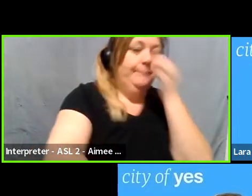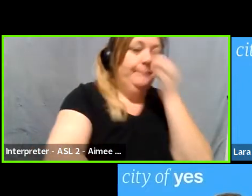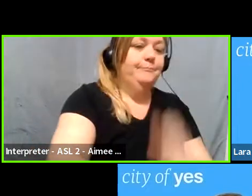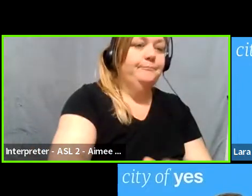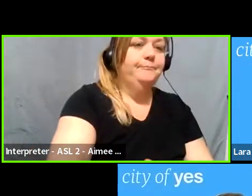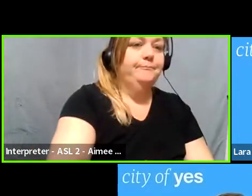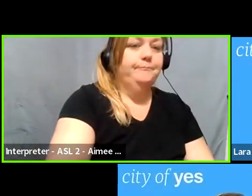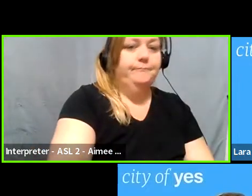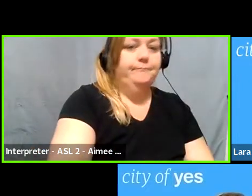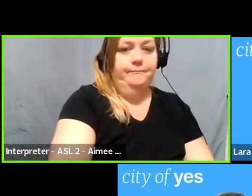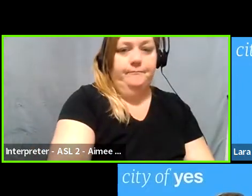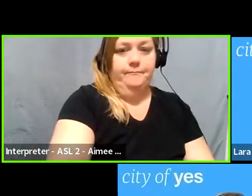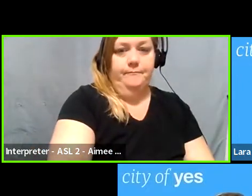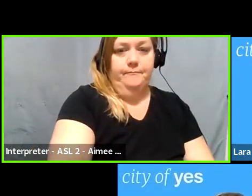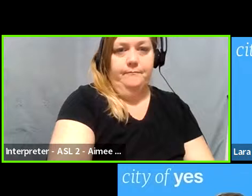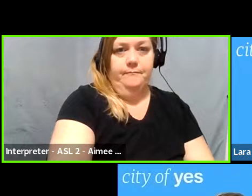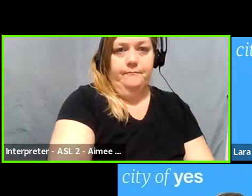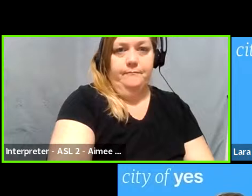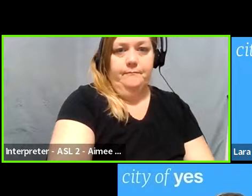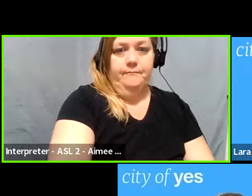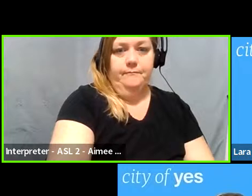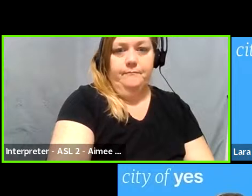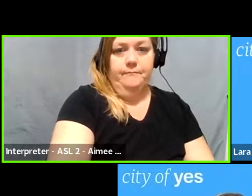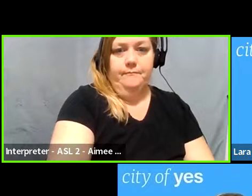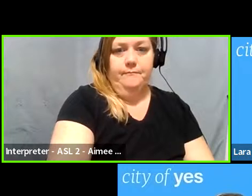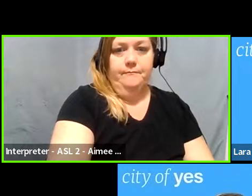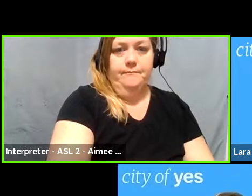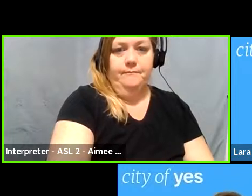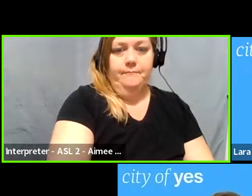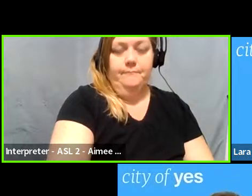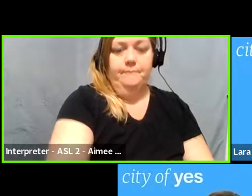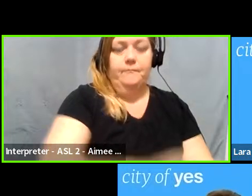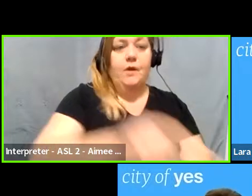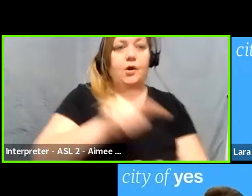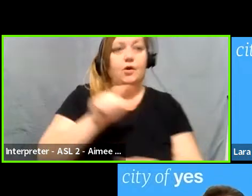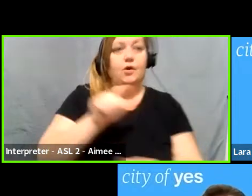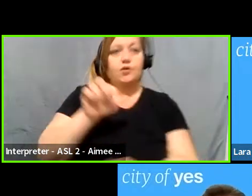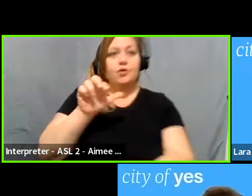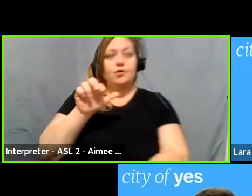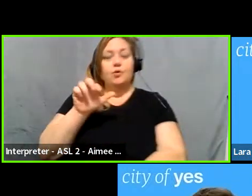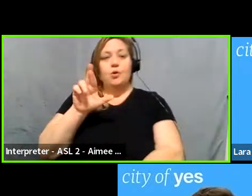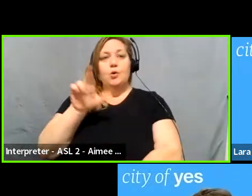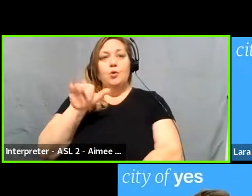Robert Press. Maybe the real Robert Press this time? See?